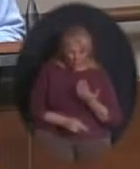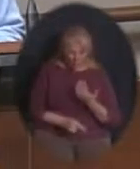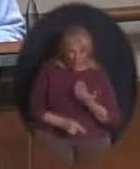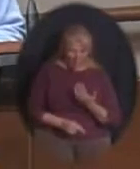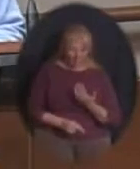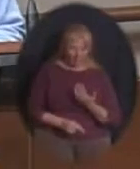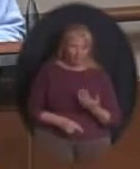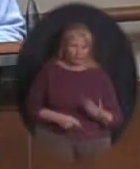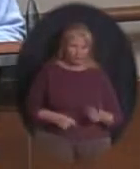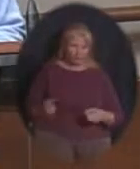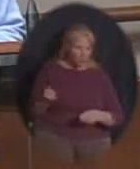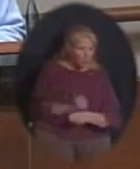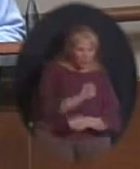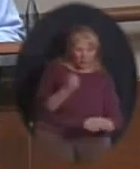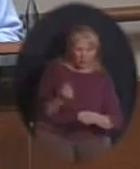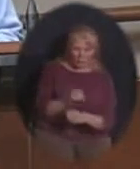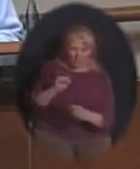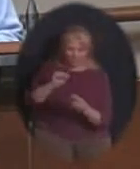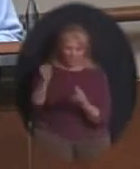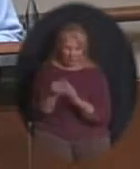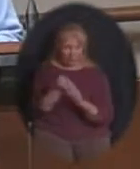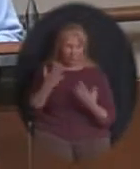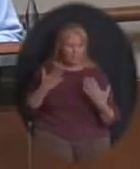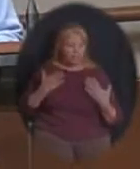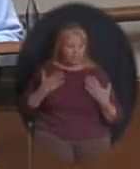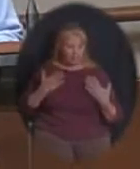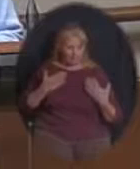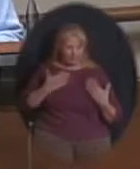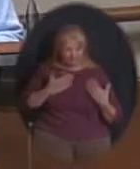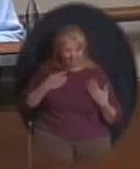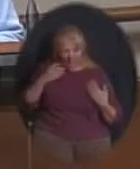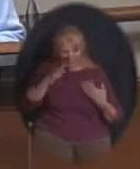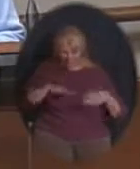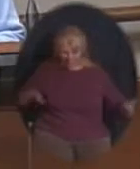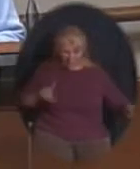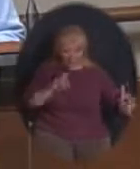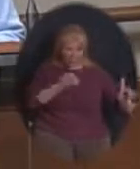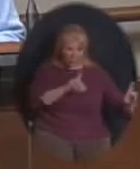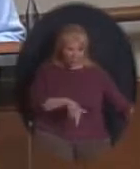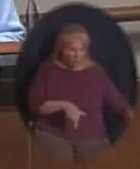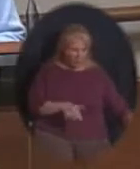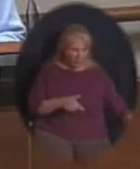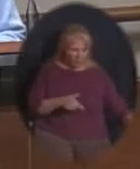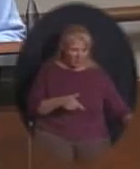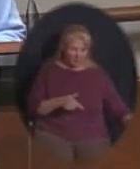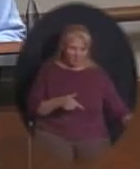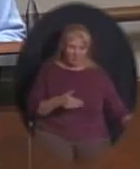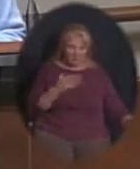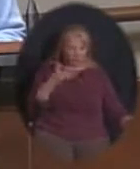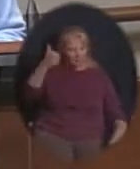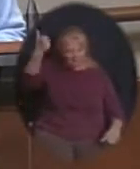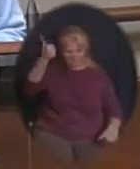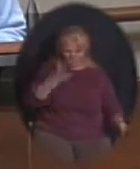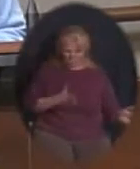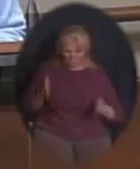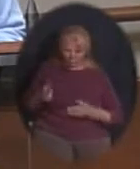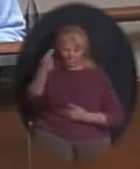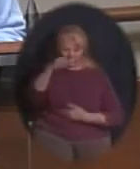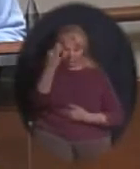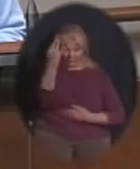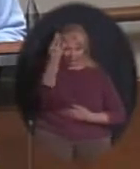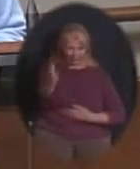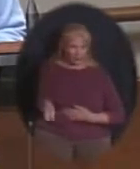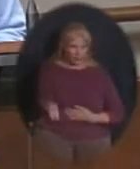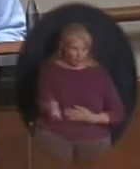better prepared for their future. I win because my kids have yet another reason to love going to school. Our community